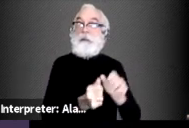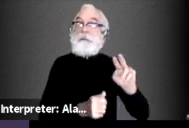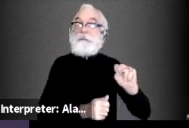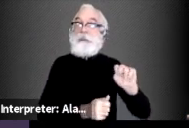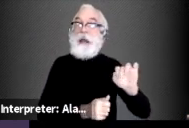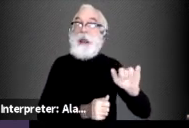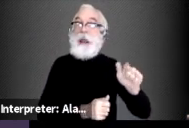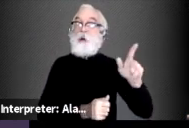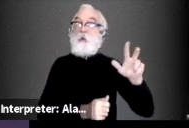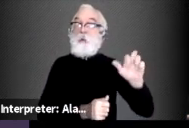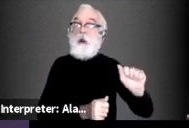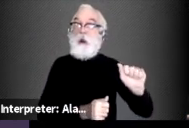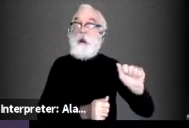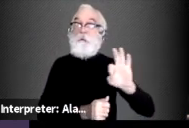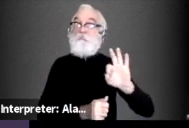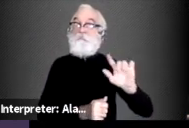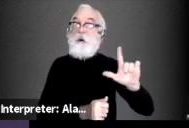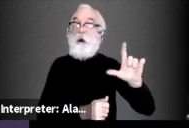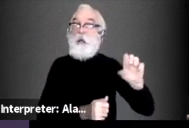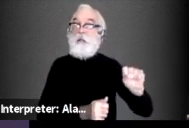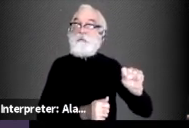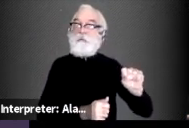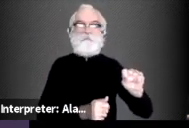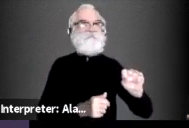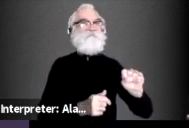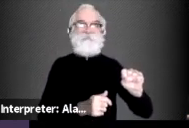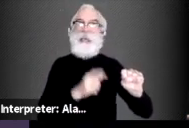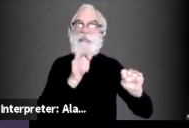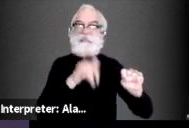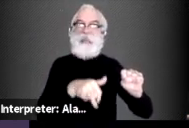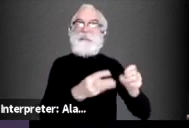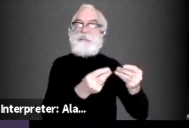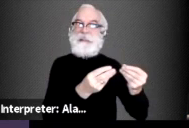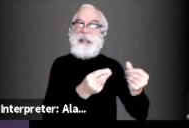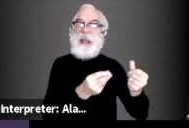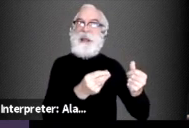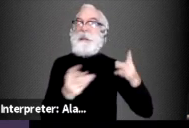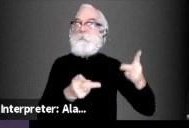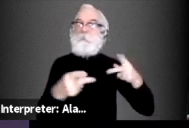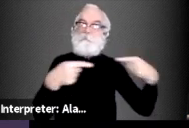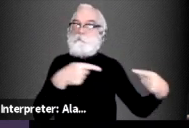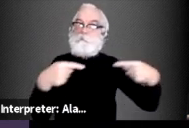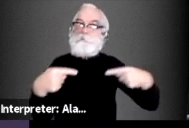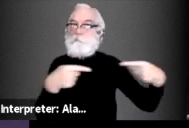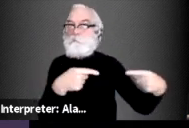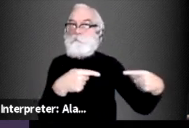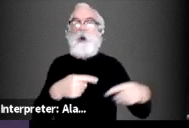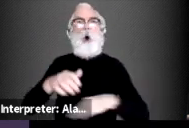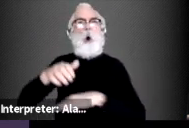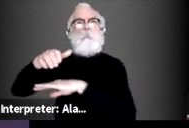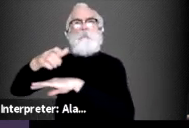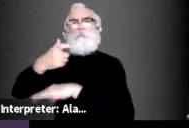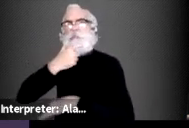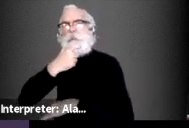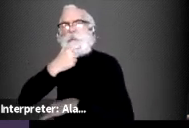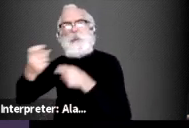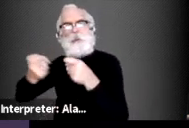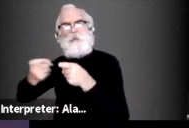in disputed territory. But this all came under British control when they had won the conflict